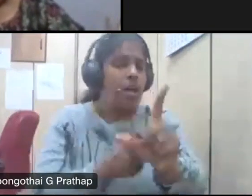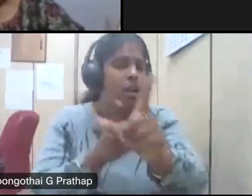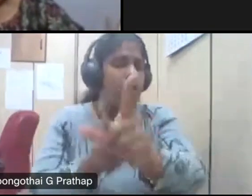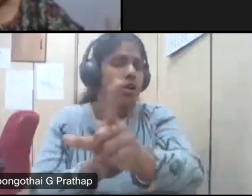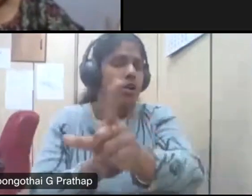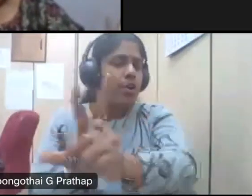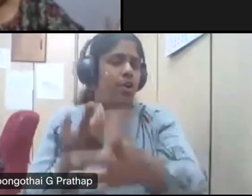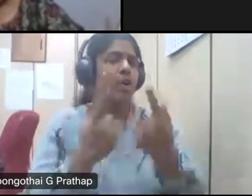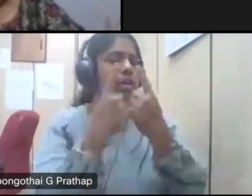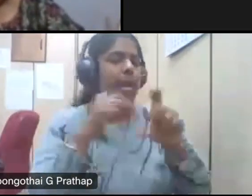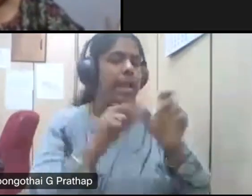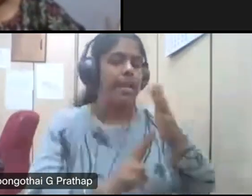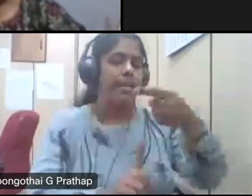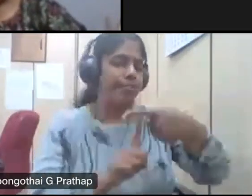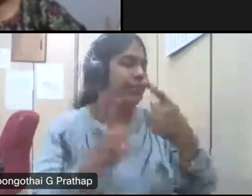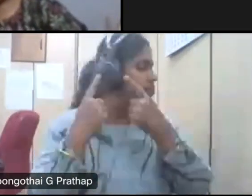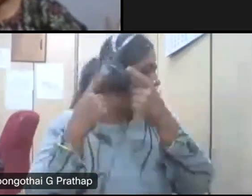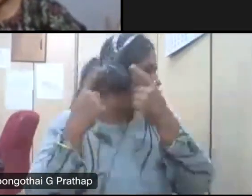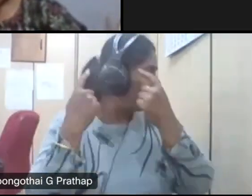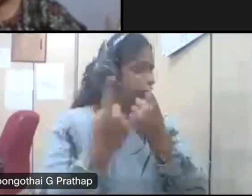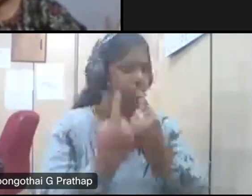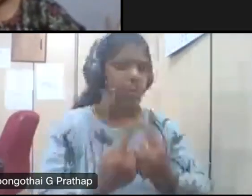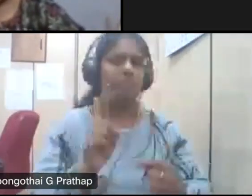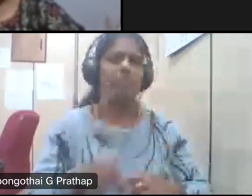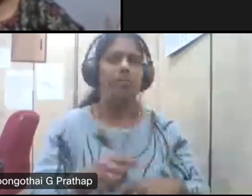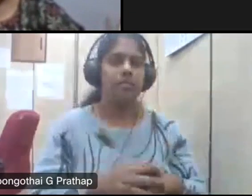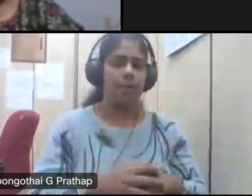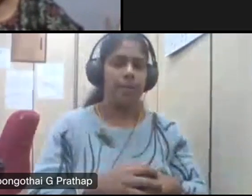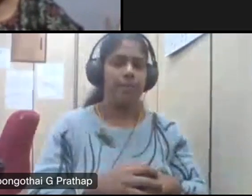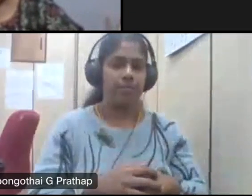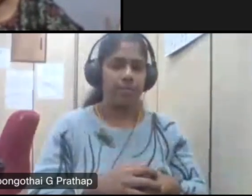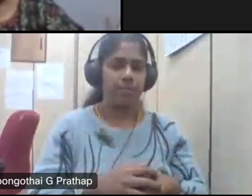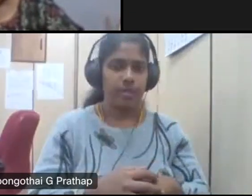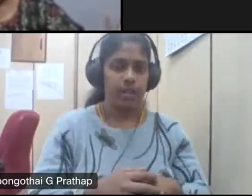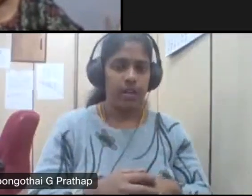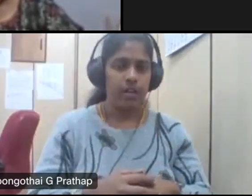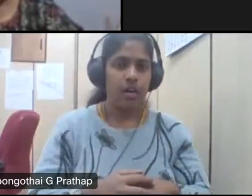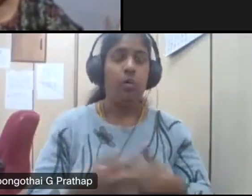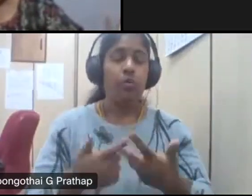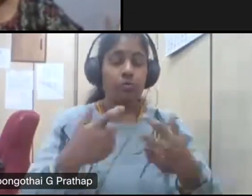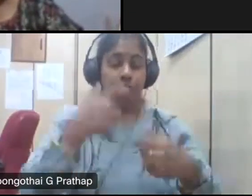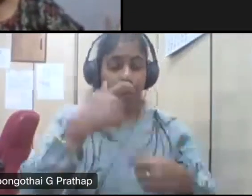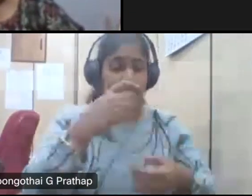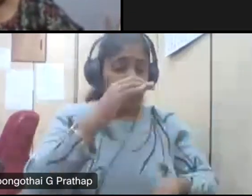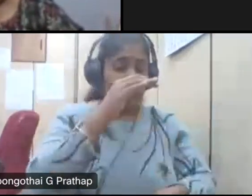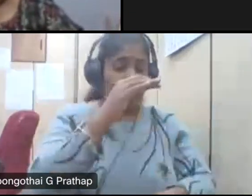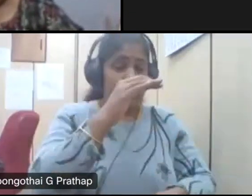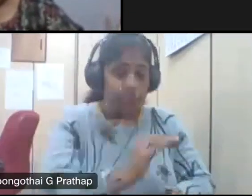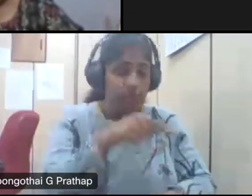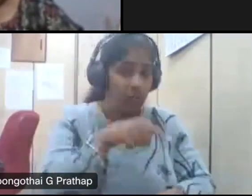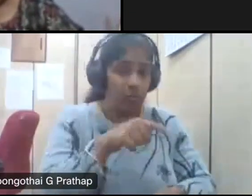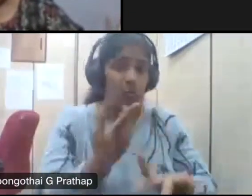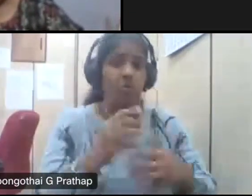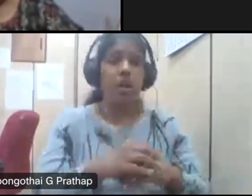be consulted for further treatment. The compromised immune system of persons with Down syndrome leads